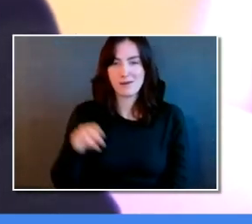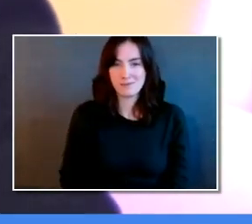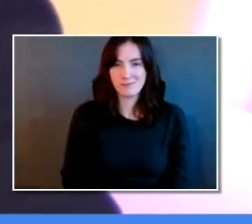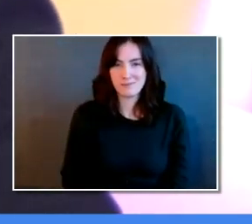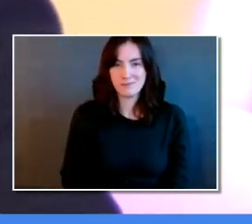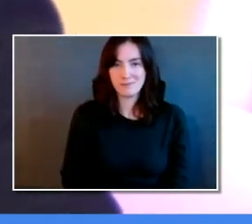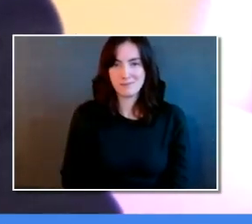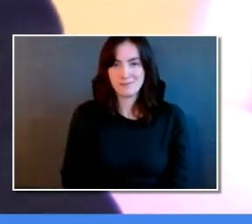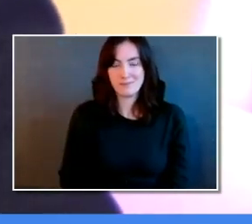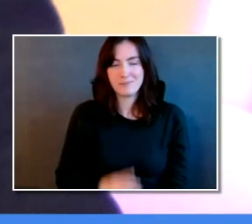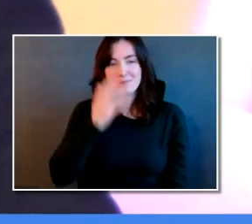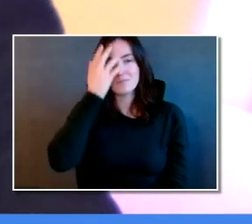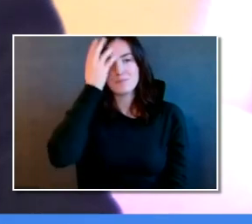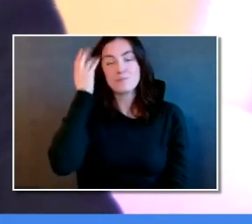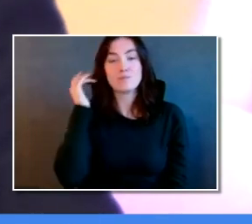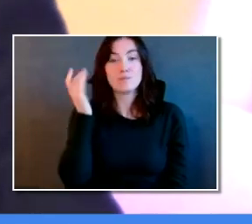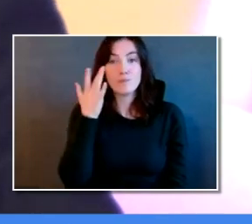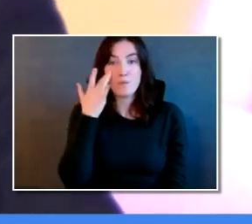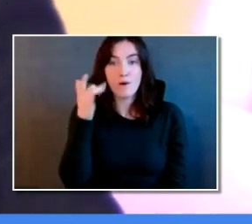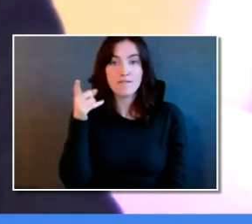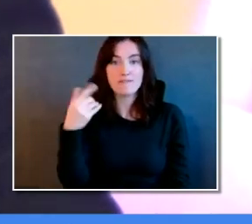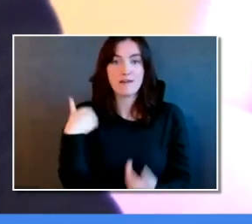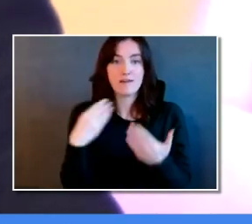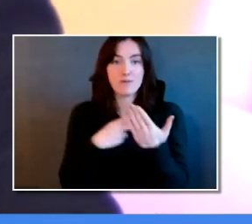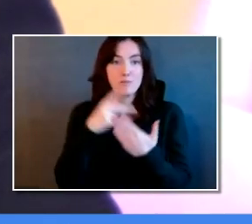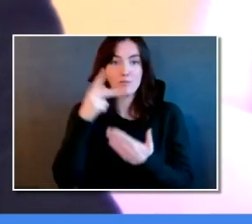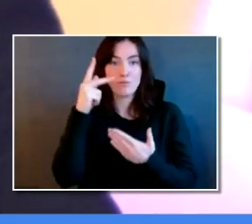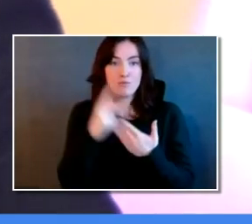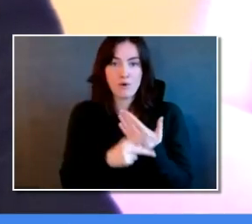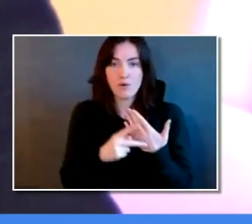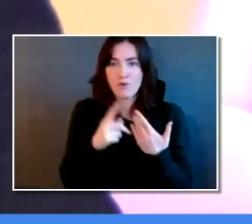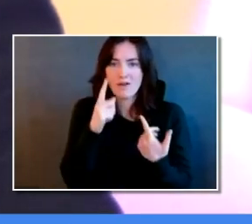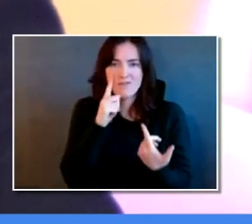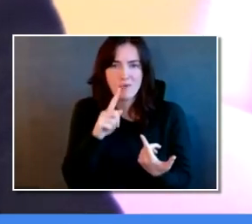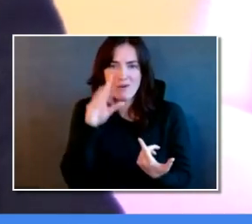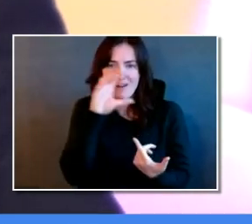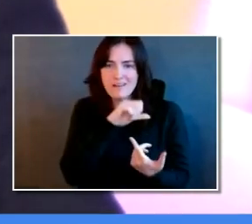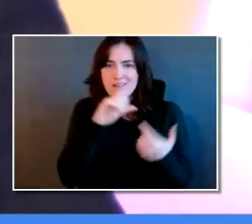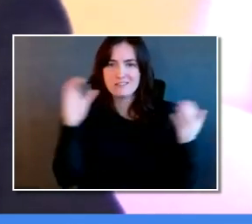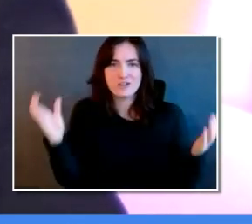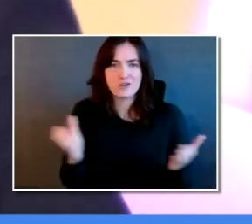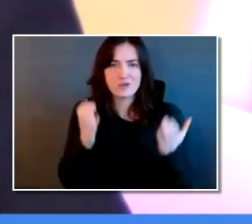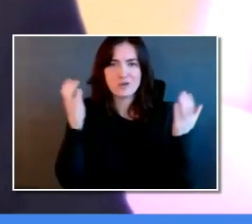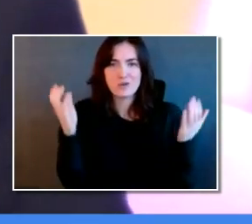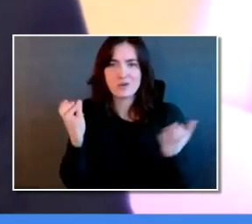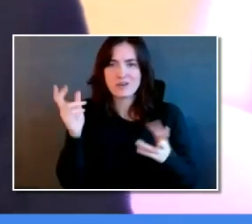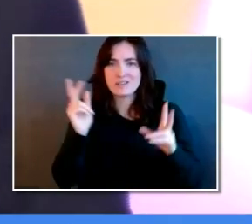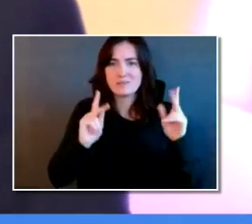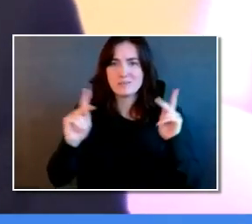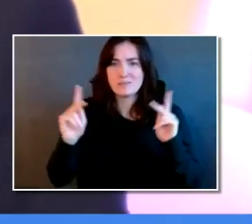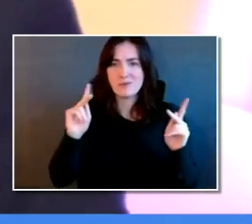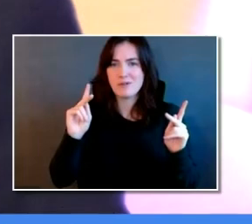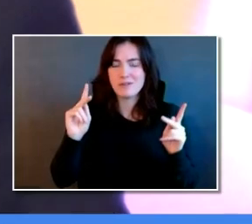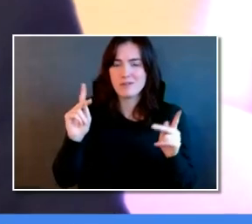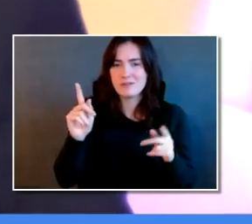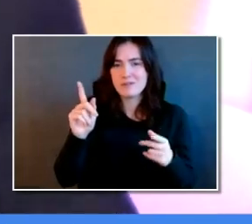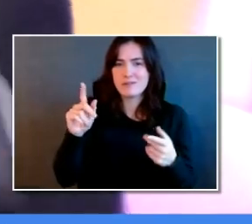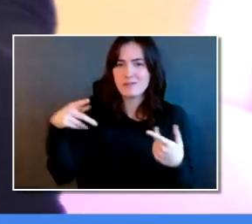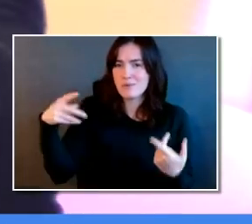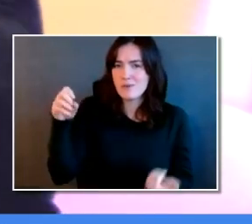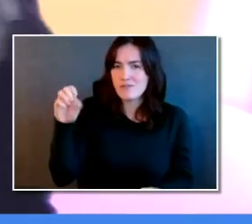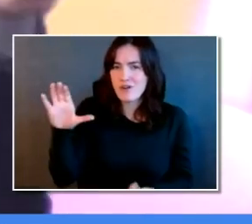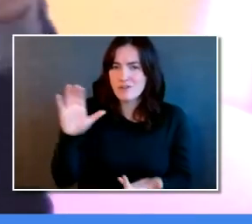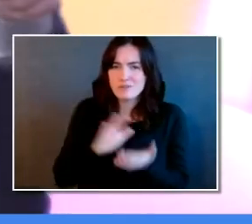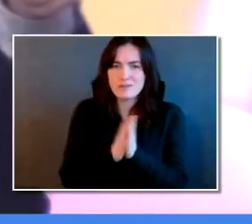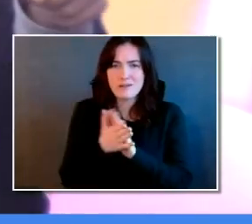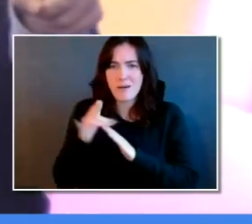a program, I guess, to encourage folks of color to become pilots or something. I don't think